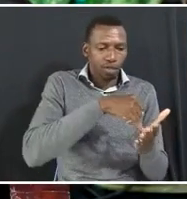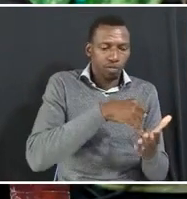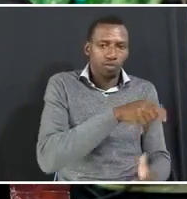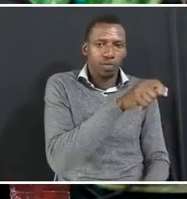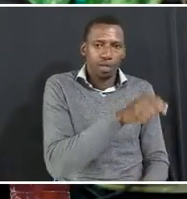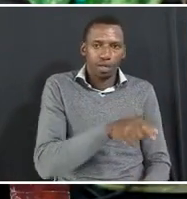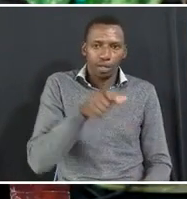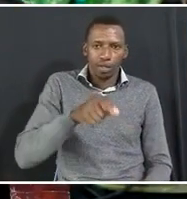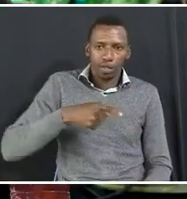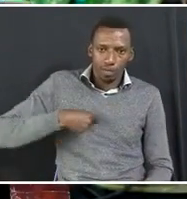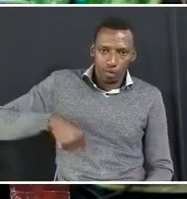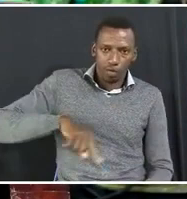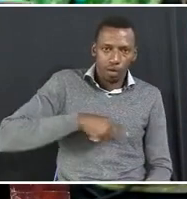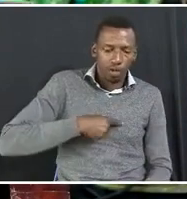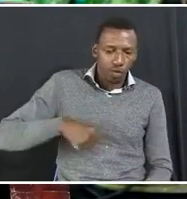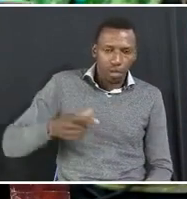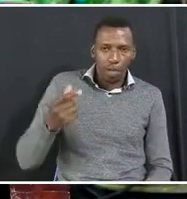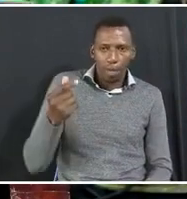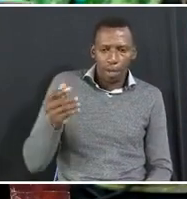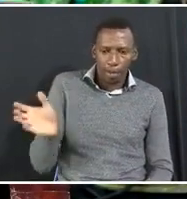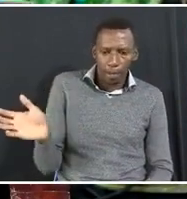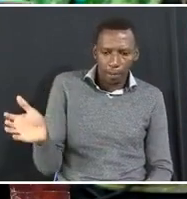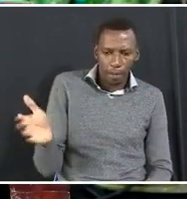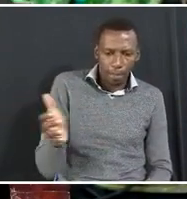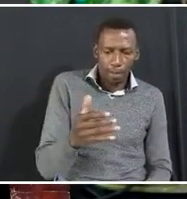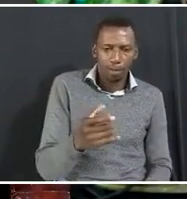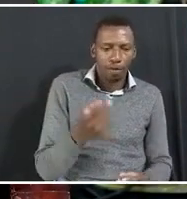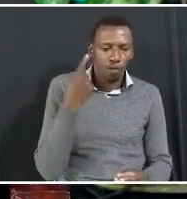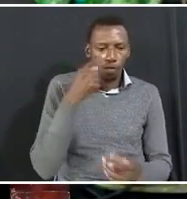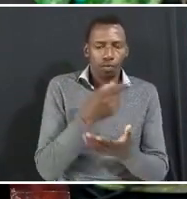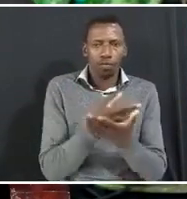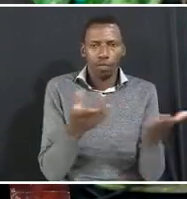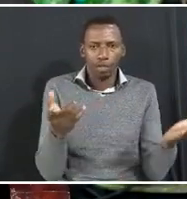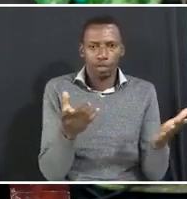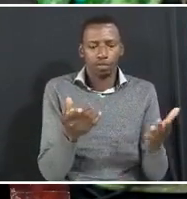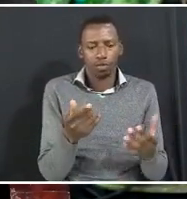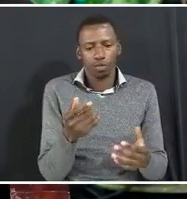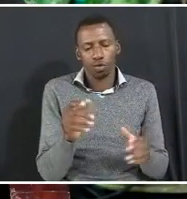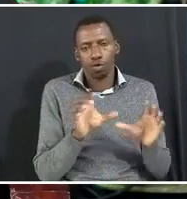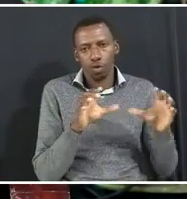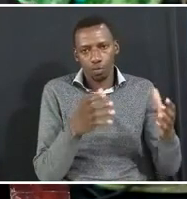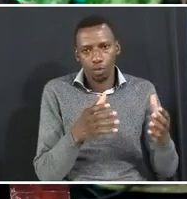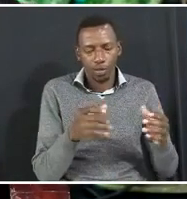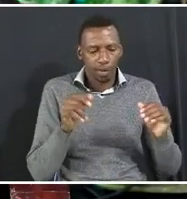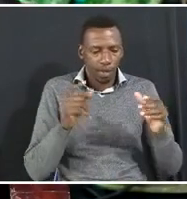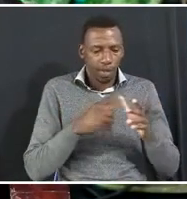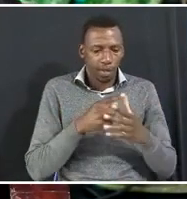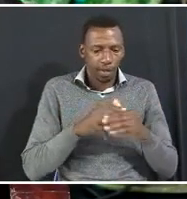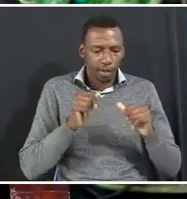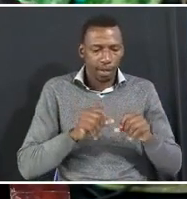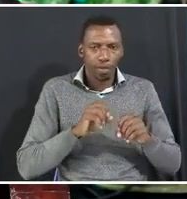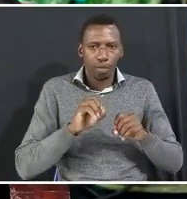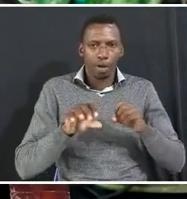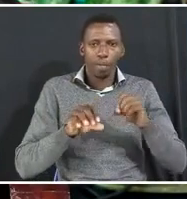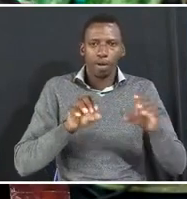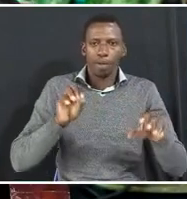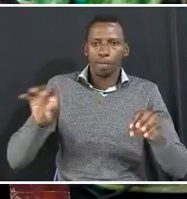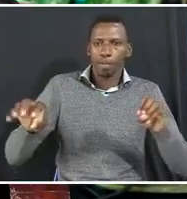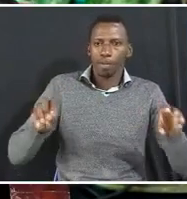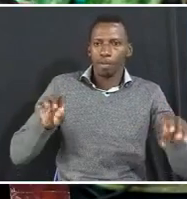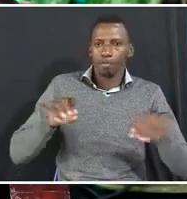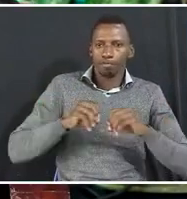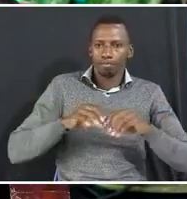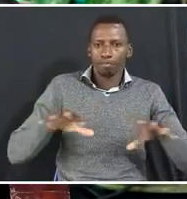we therefore rally resources together with these particular communities so that we are able to distribute those things that are able